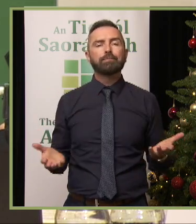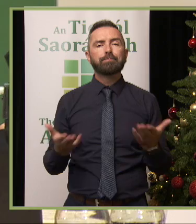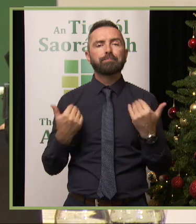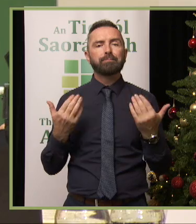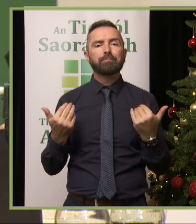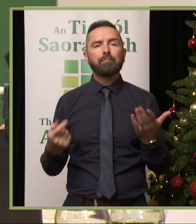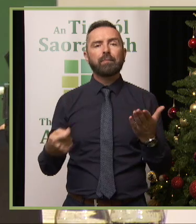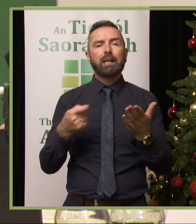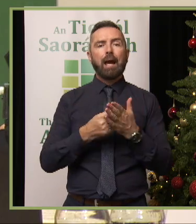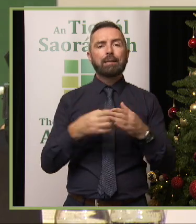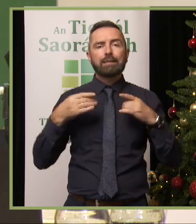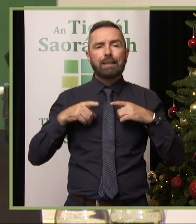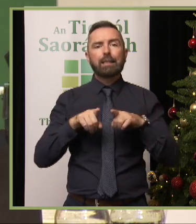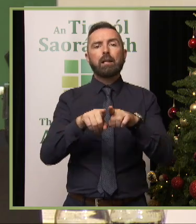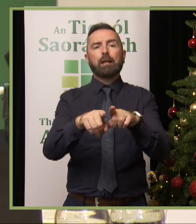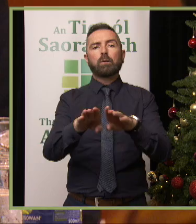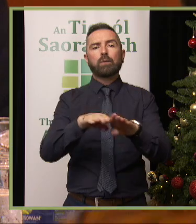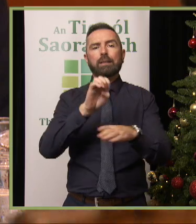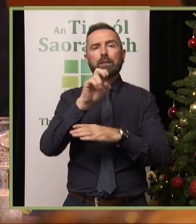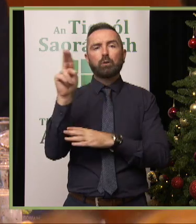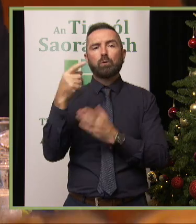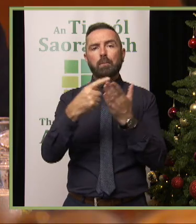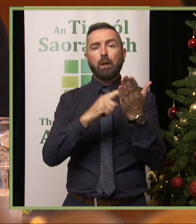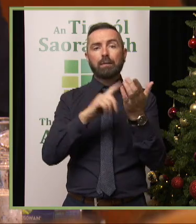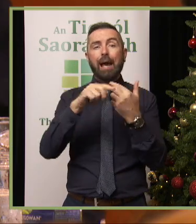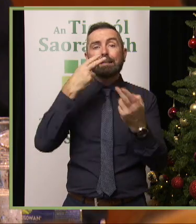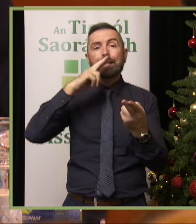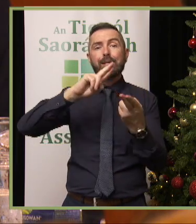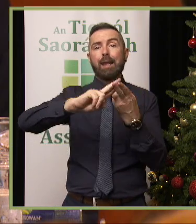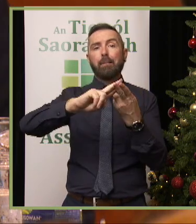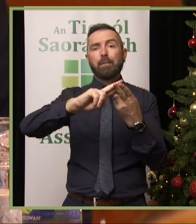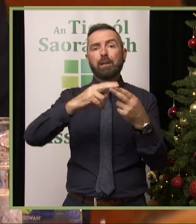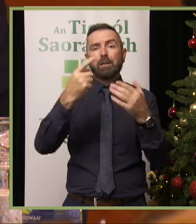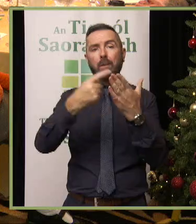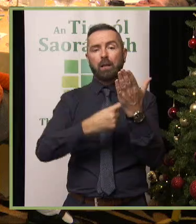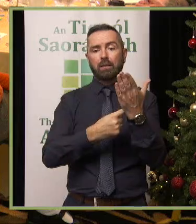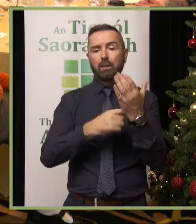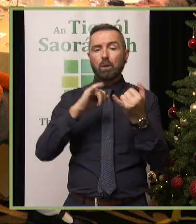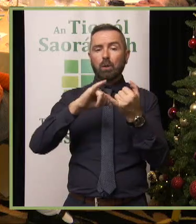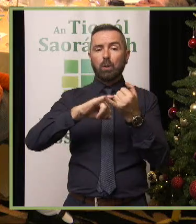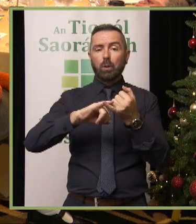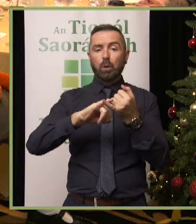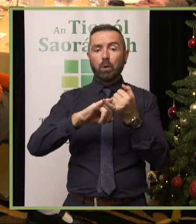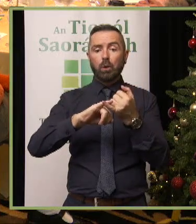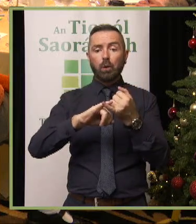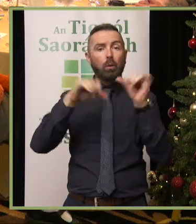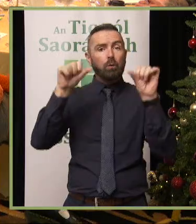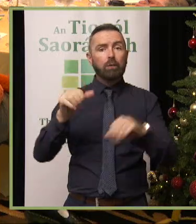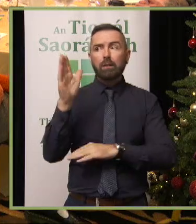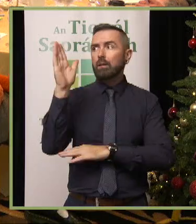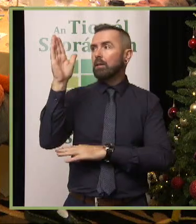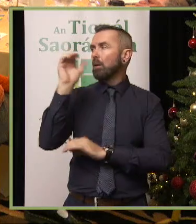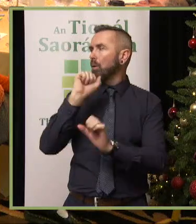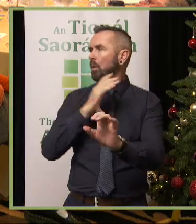to add in line with the EU policy, and we'll name it. Okay, so all in favour of that? Sorry. Okay, sorry,